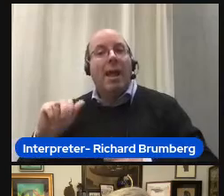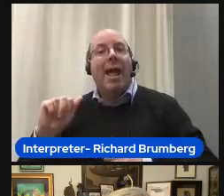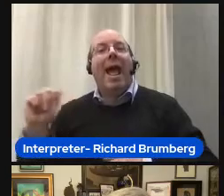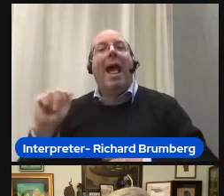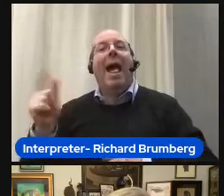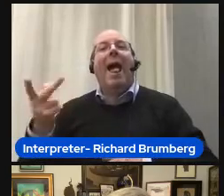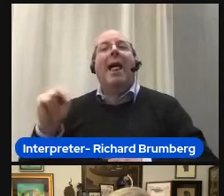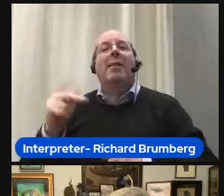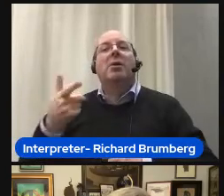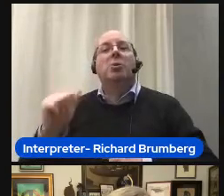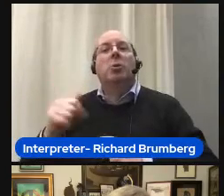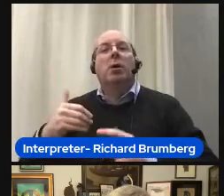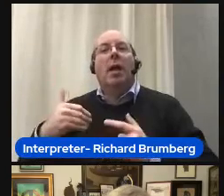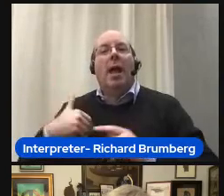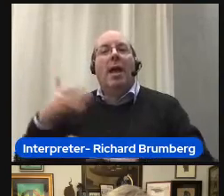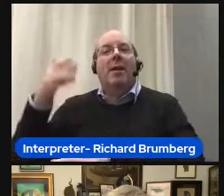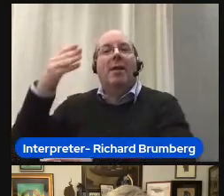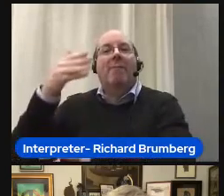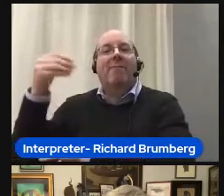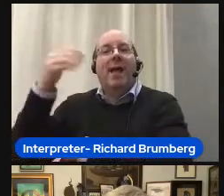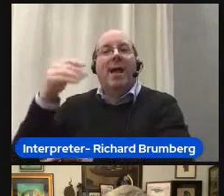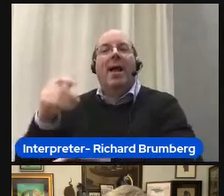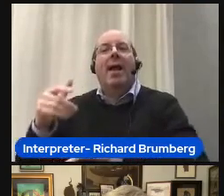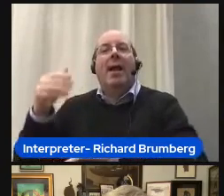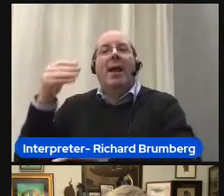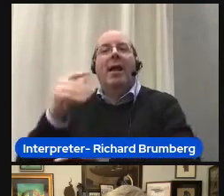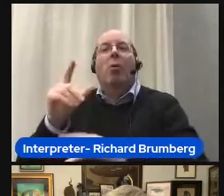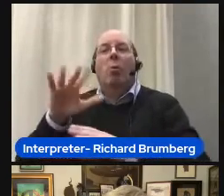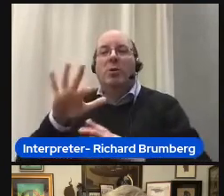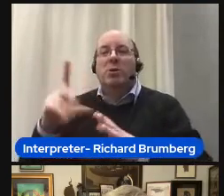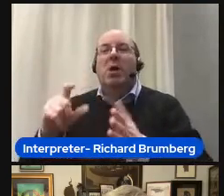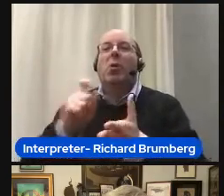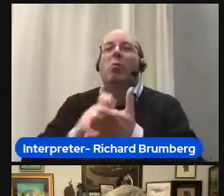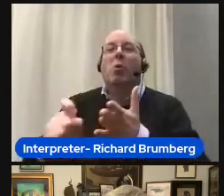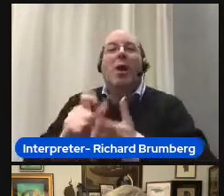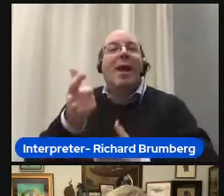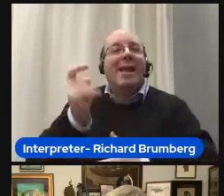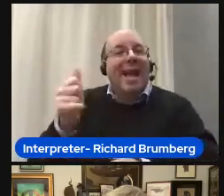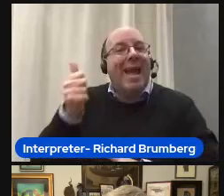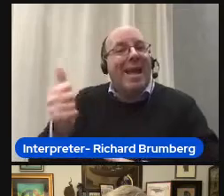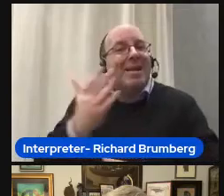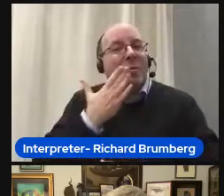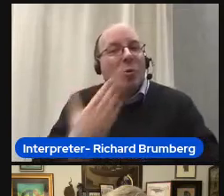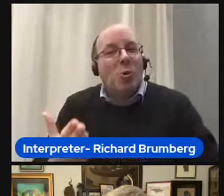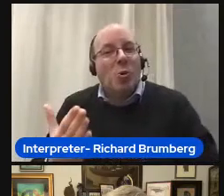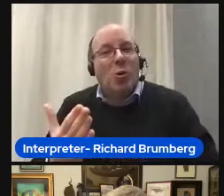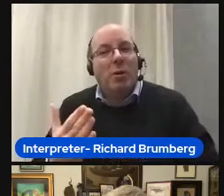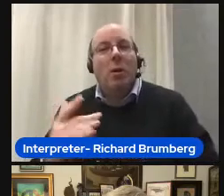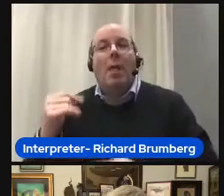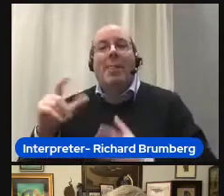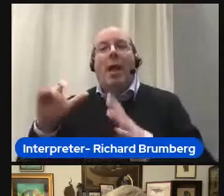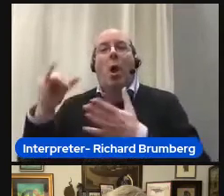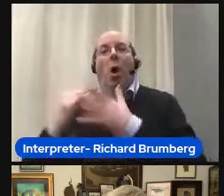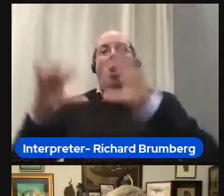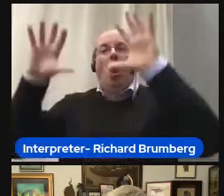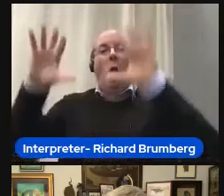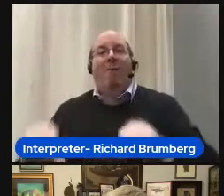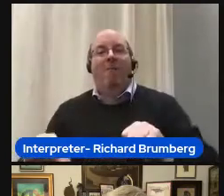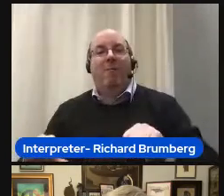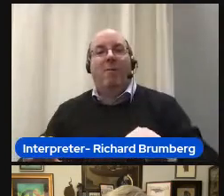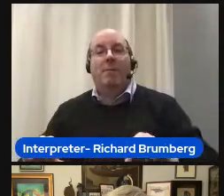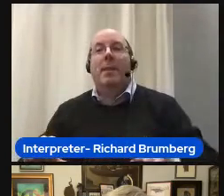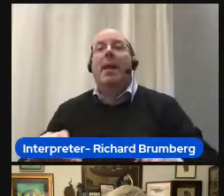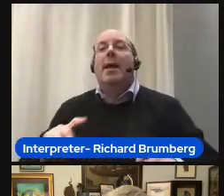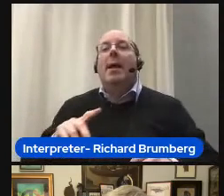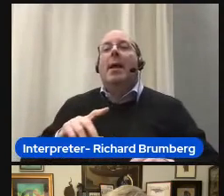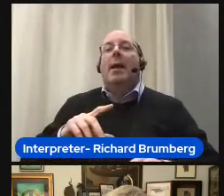was a flag. A child wrote "Gay is good," and it was an art project, and that was taken down. And the rainbow